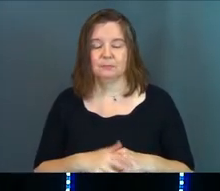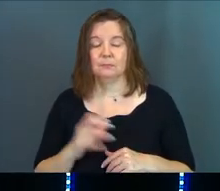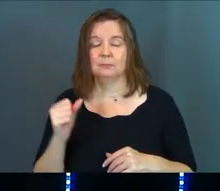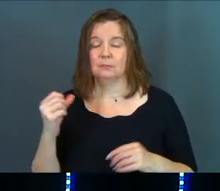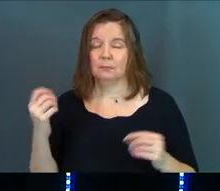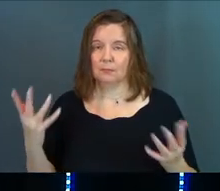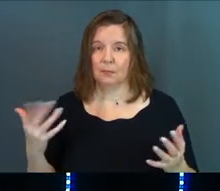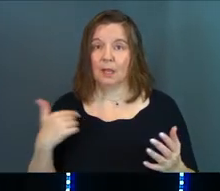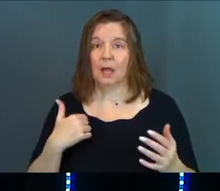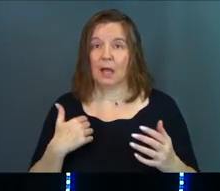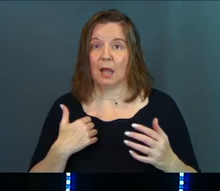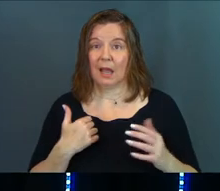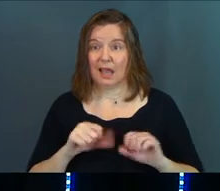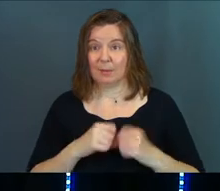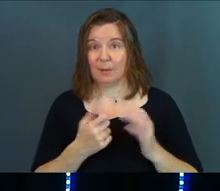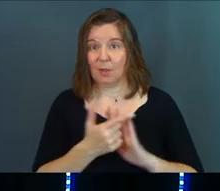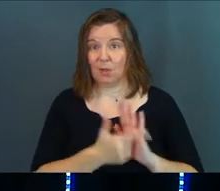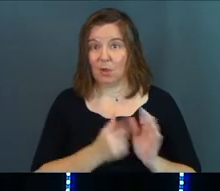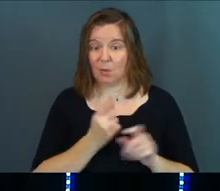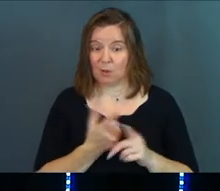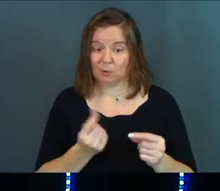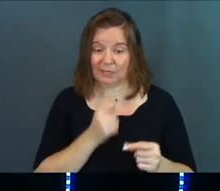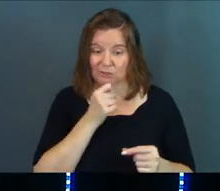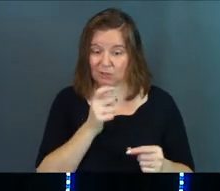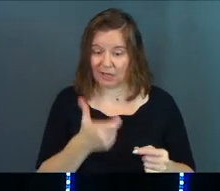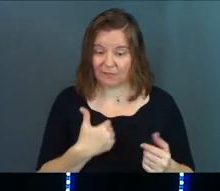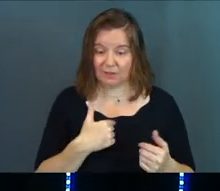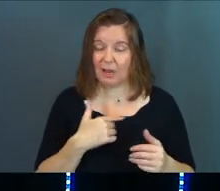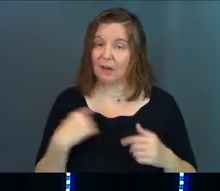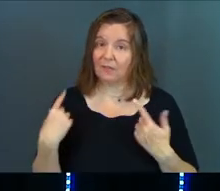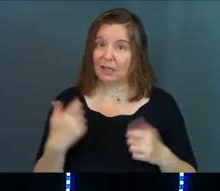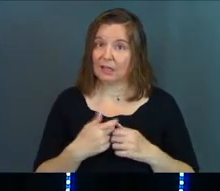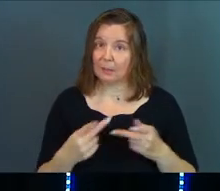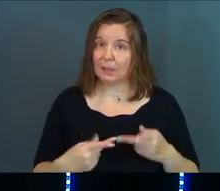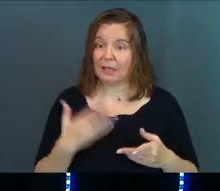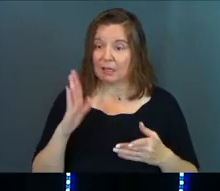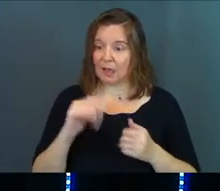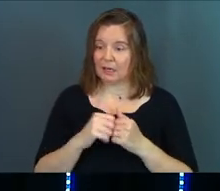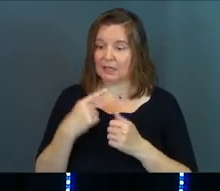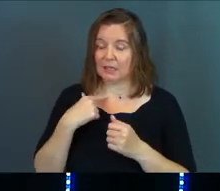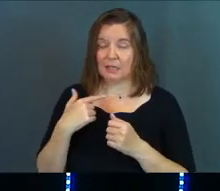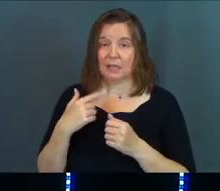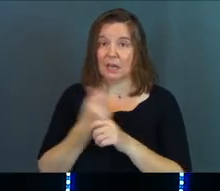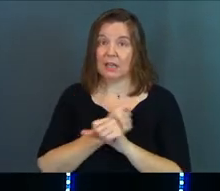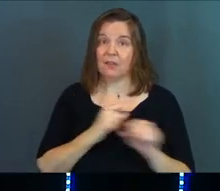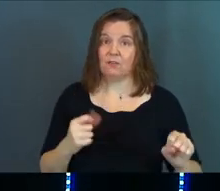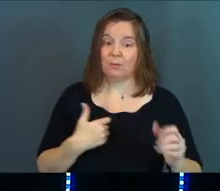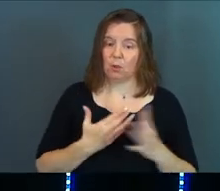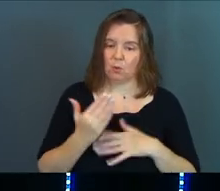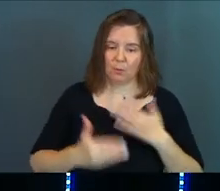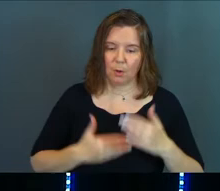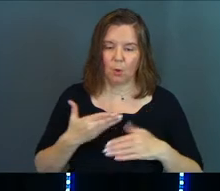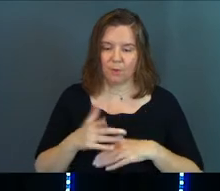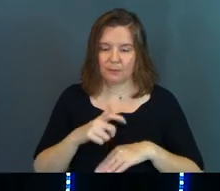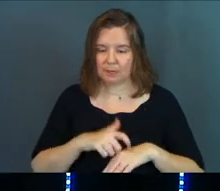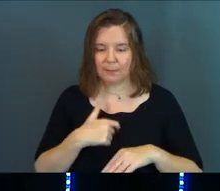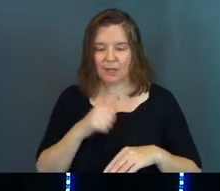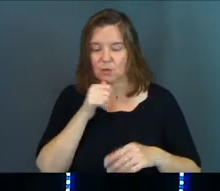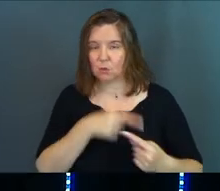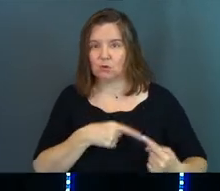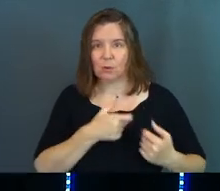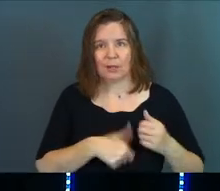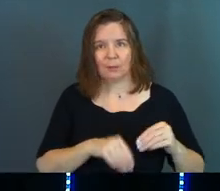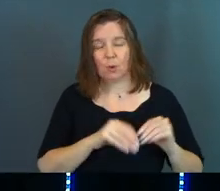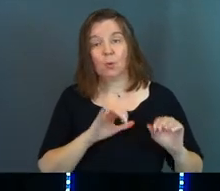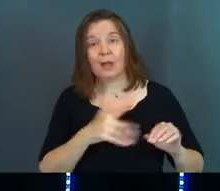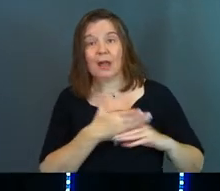So I'd been breaking the law, right? Been doing things I shouldn't have. And eventually I got to a place with God and he freed me. And it's through a process and over time and I no longer struggle